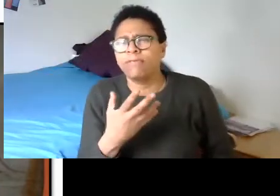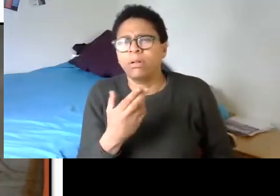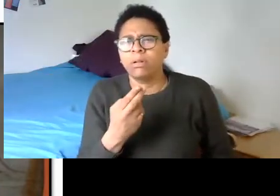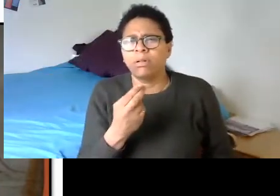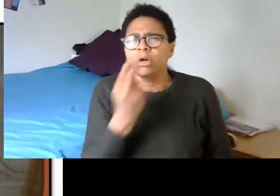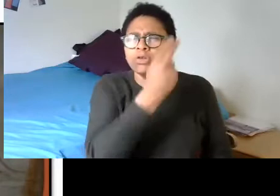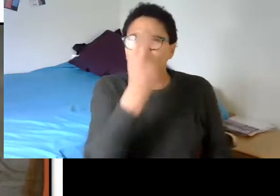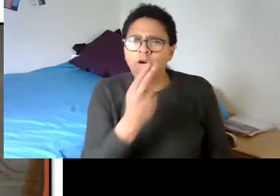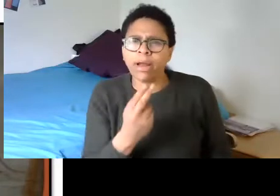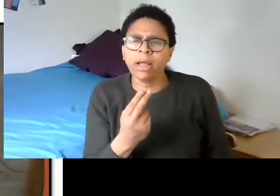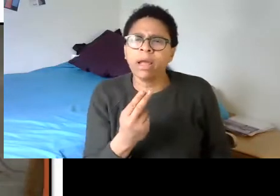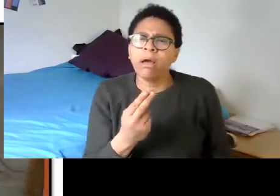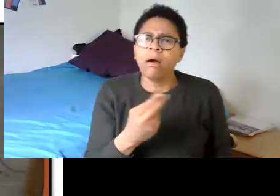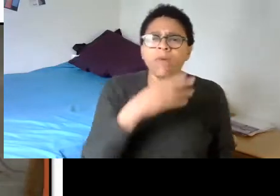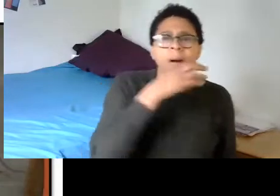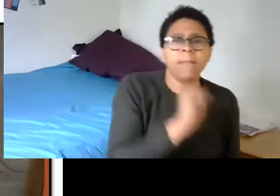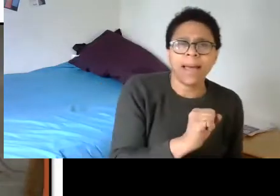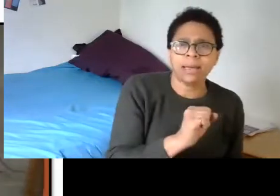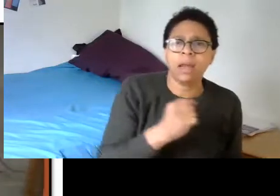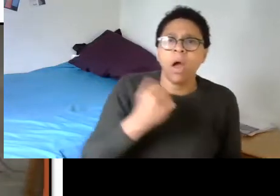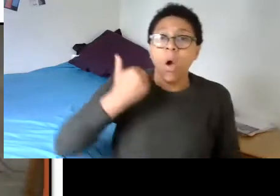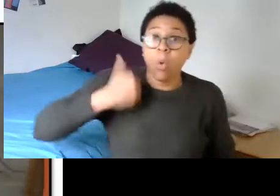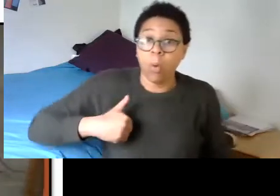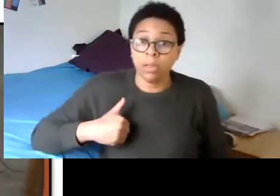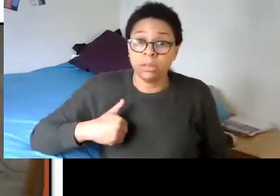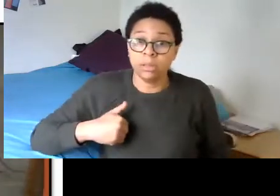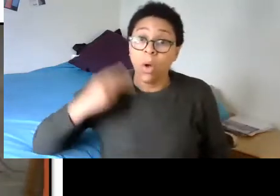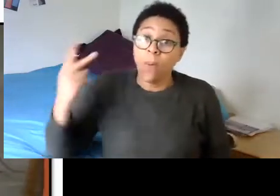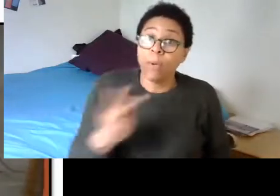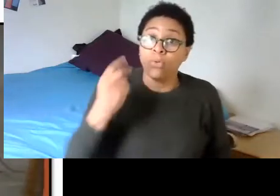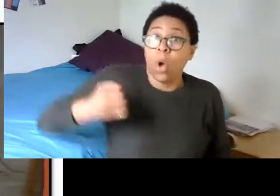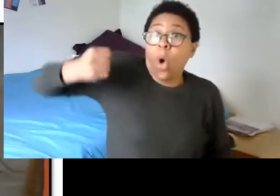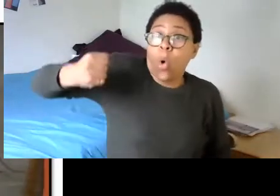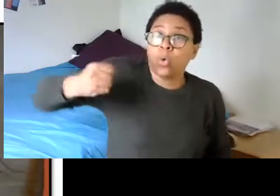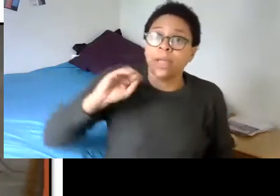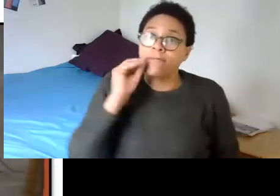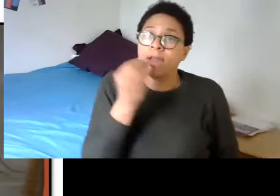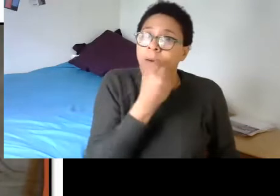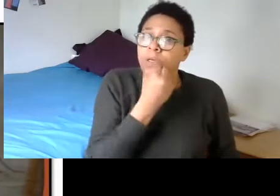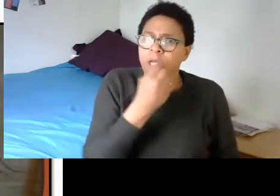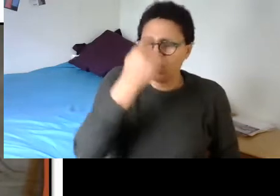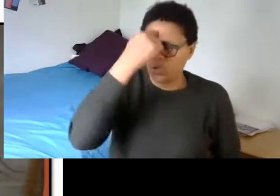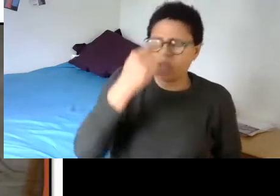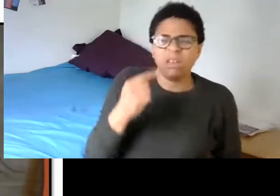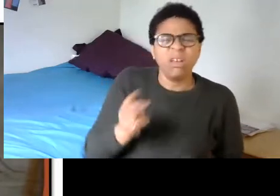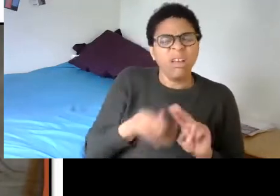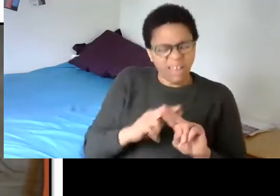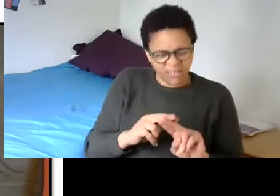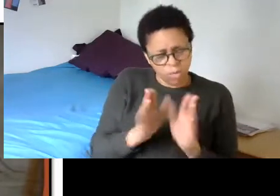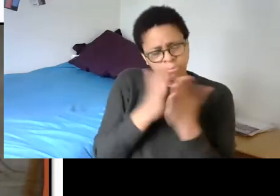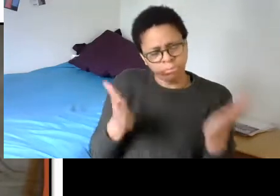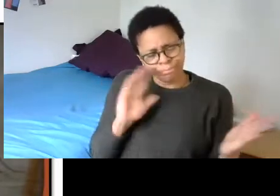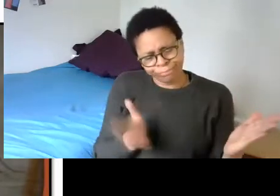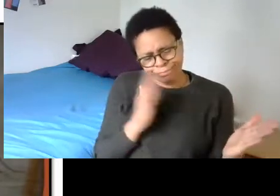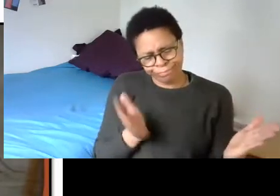in contemporary late 16th century clothing, and both holding a bunch of flowers. Now, if you're just looking through a medical book, you just don't